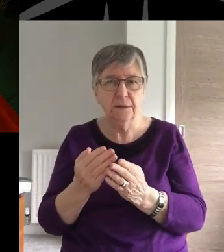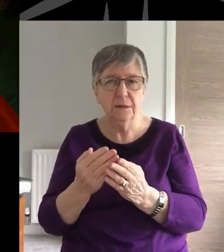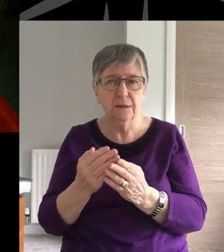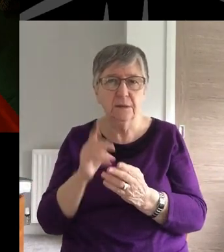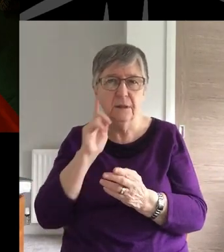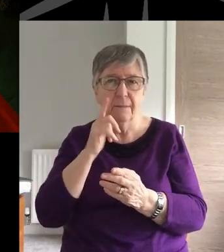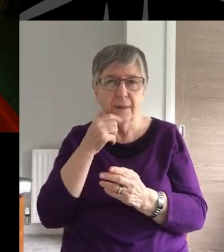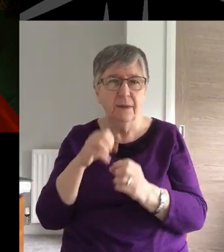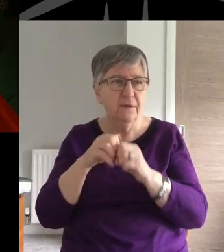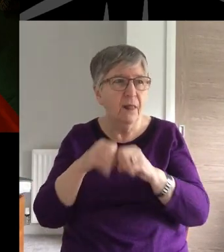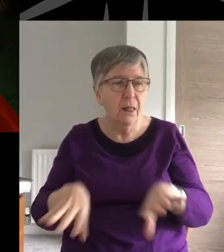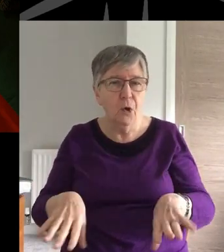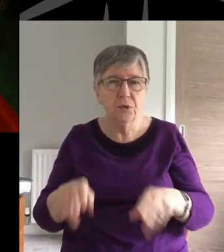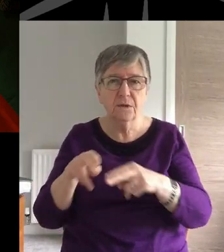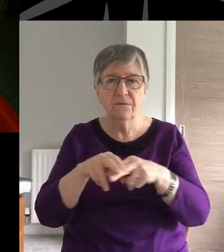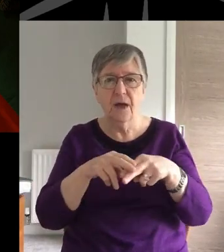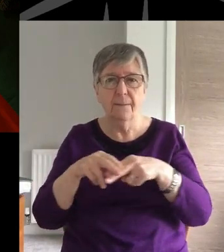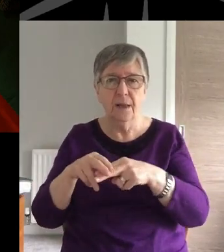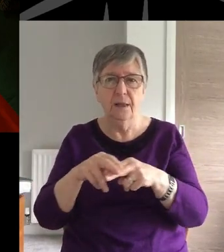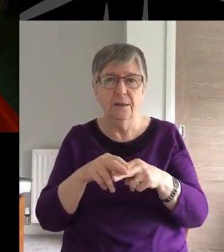those who've lost family,